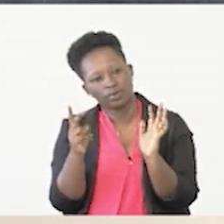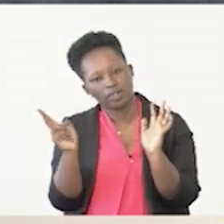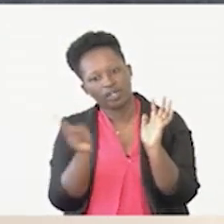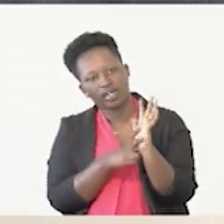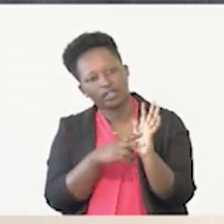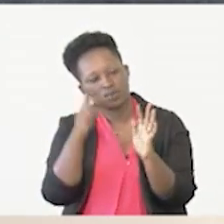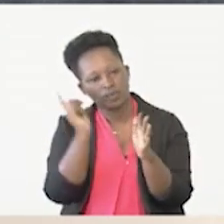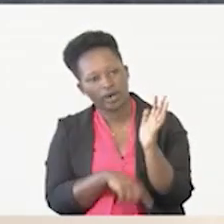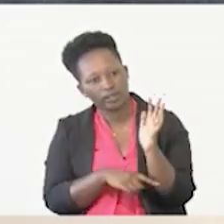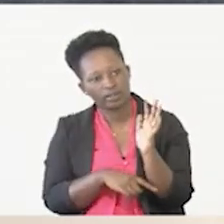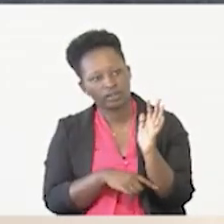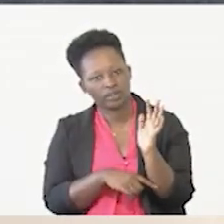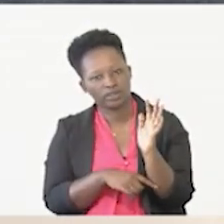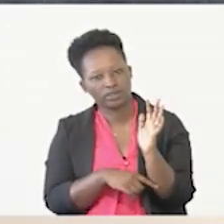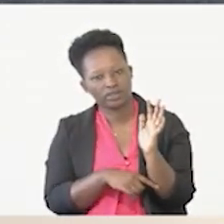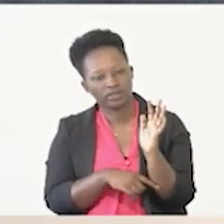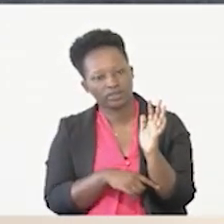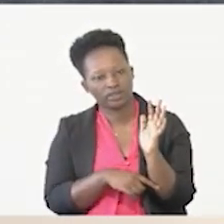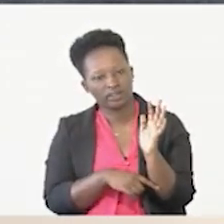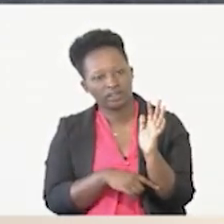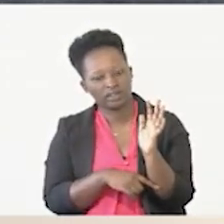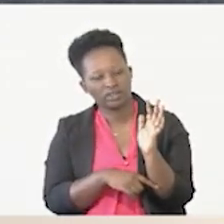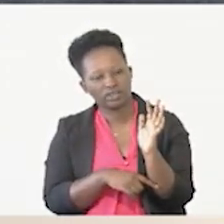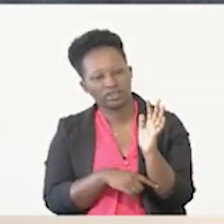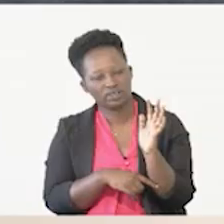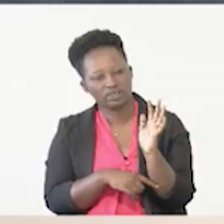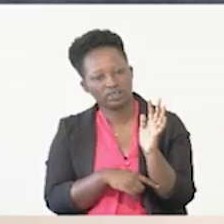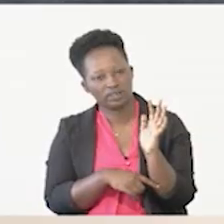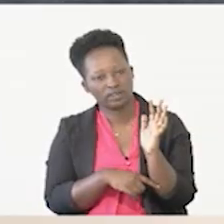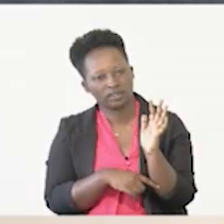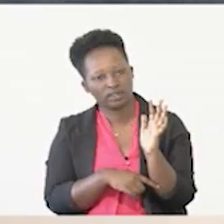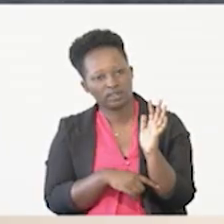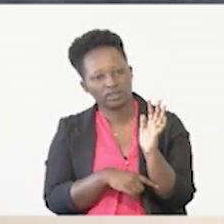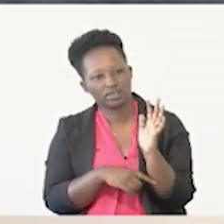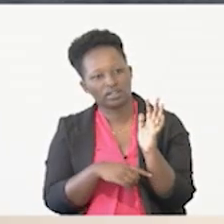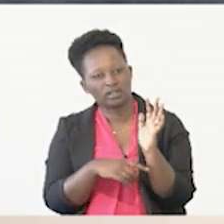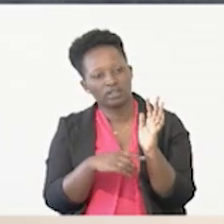get it? What do you get here? So you get